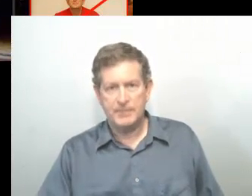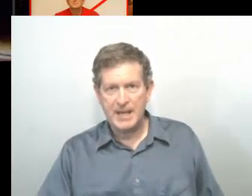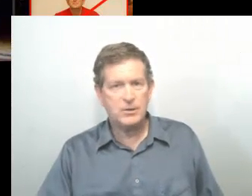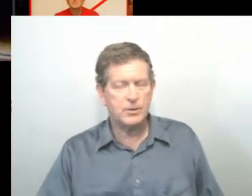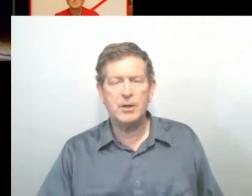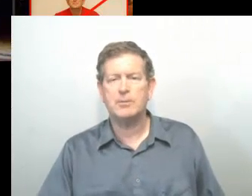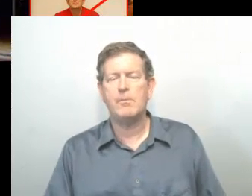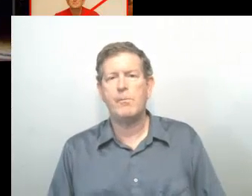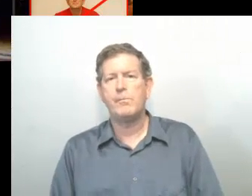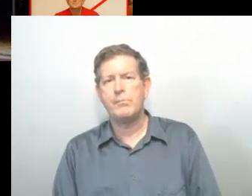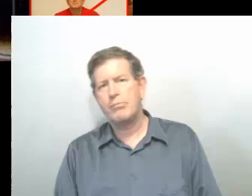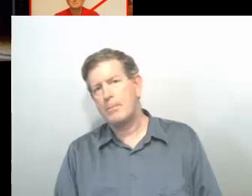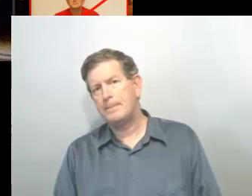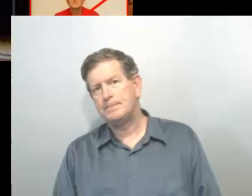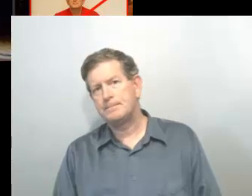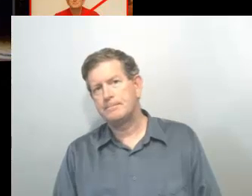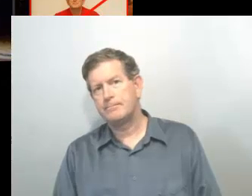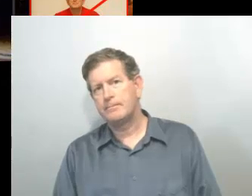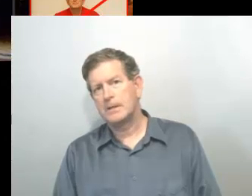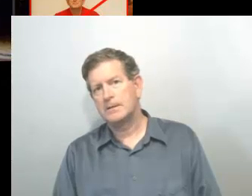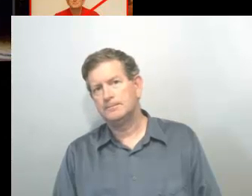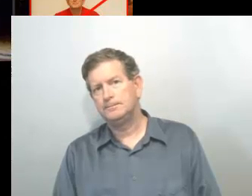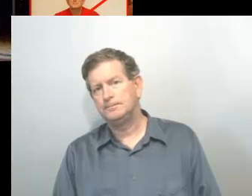TV? Yes or no?